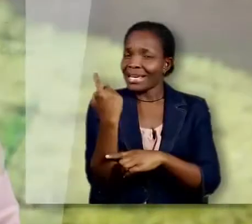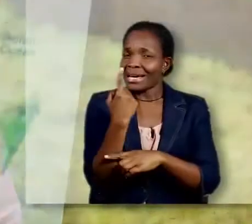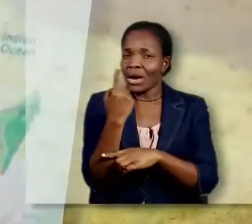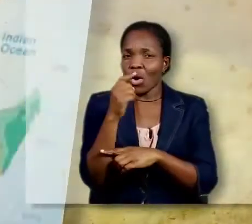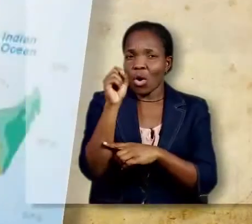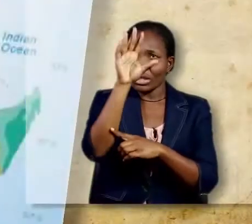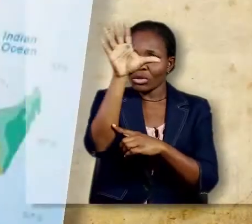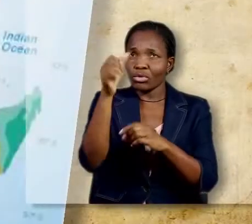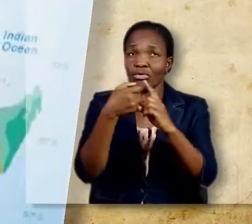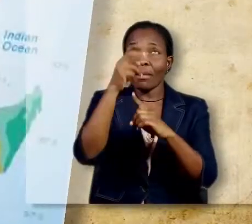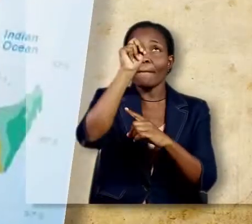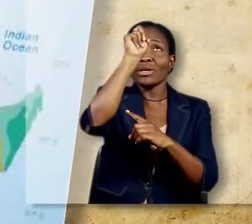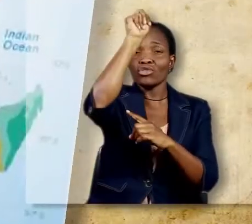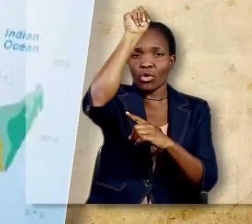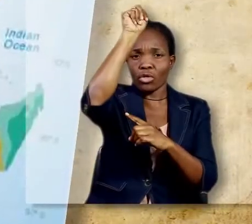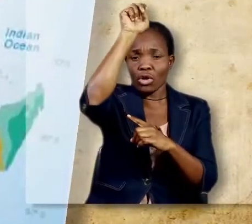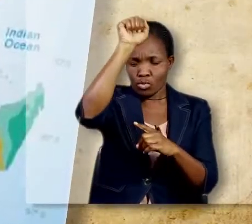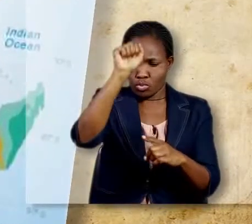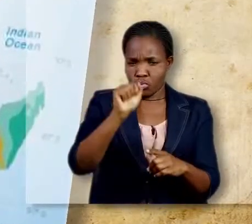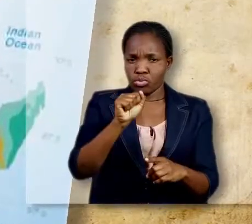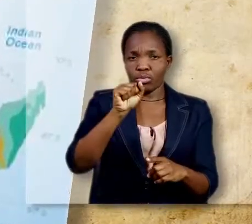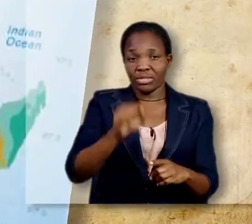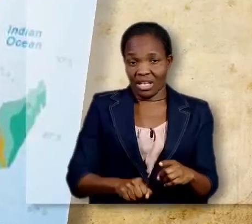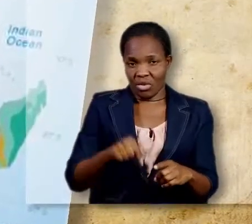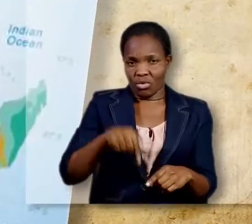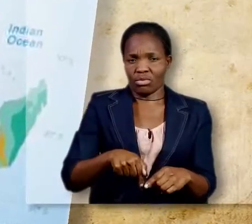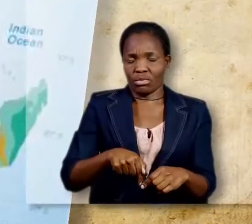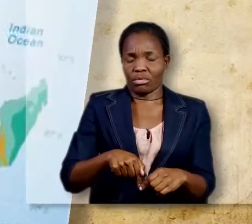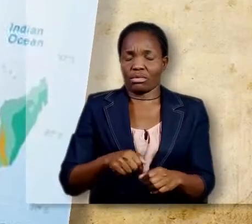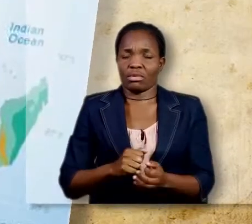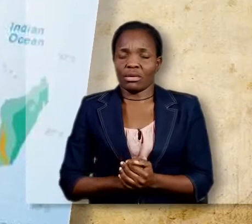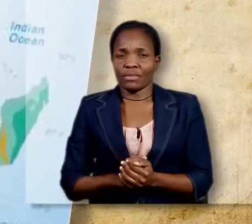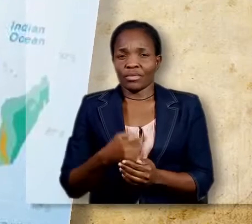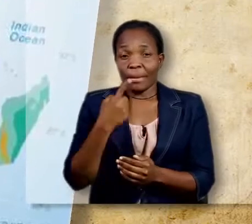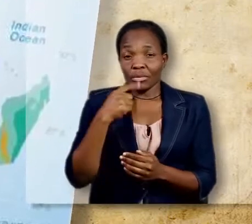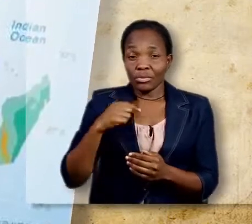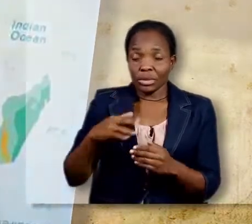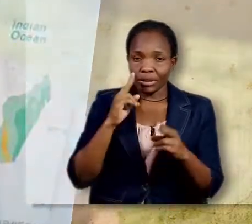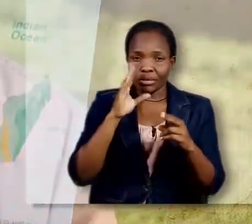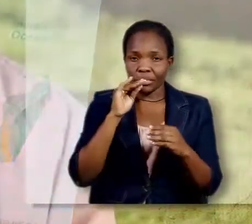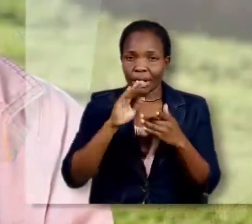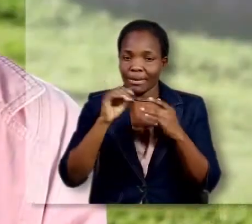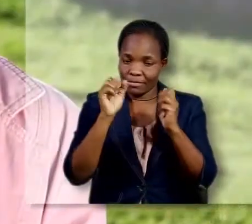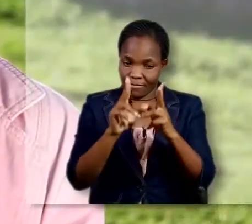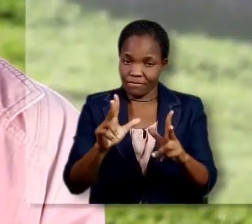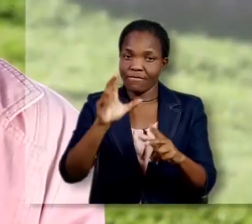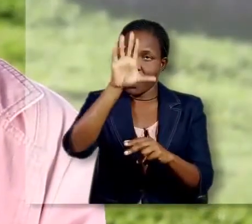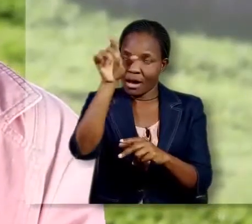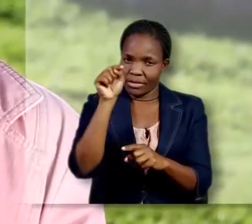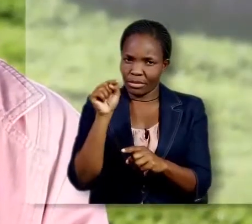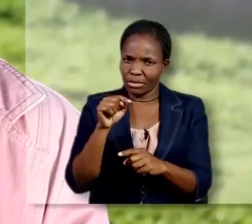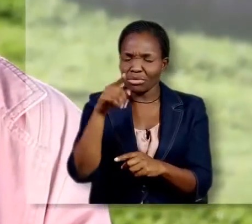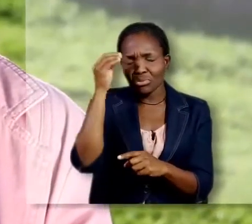from the northern mild weather to the southern mild weather zones. But we really want to talk about the people of Africa. Did you know